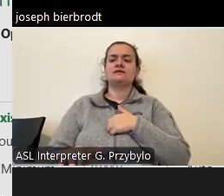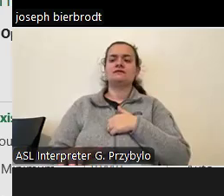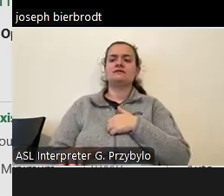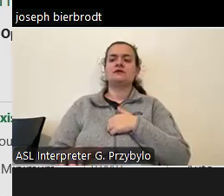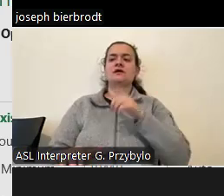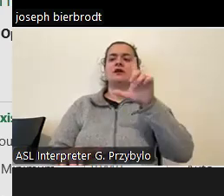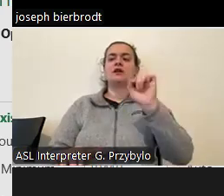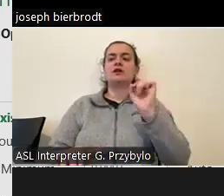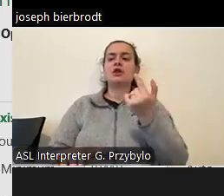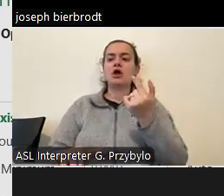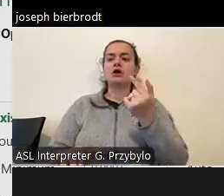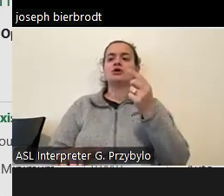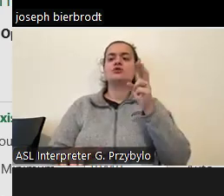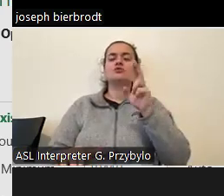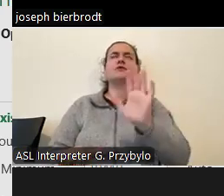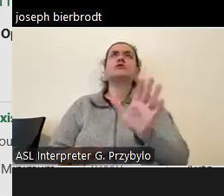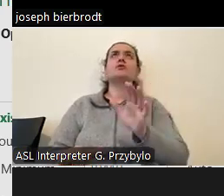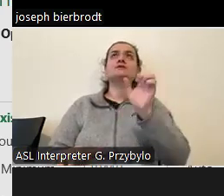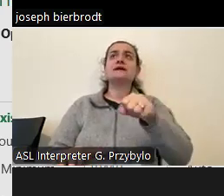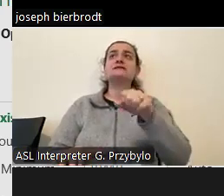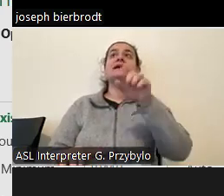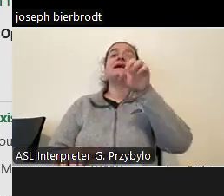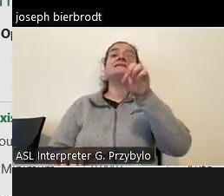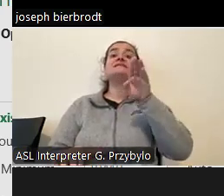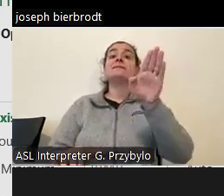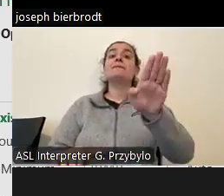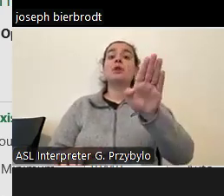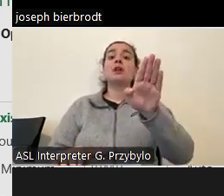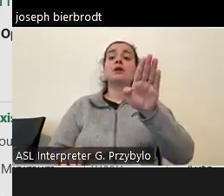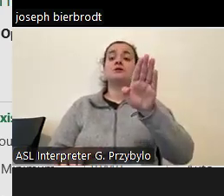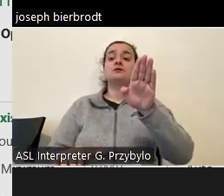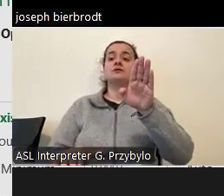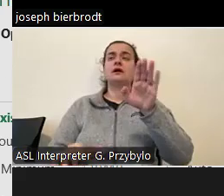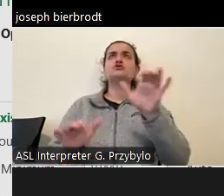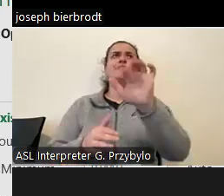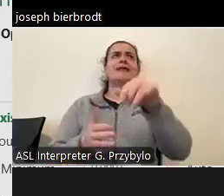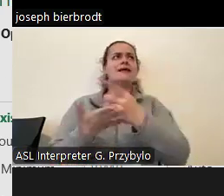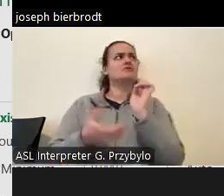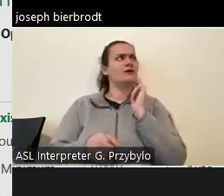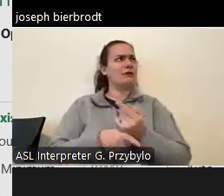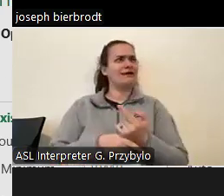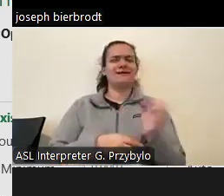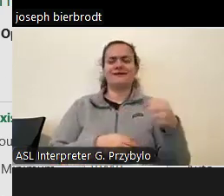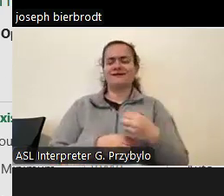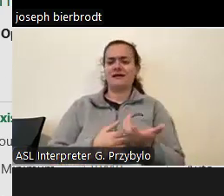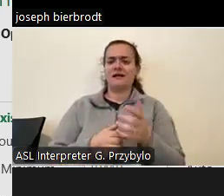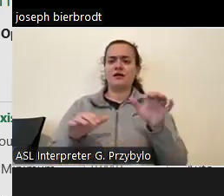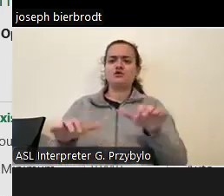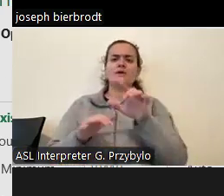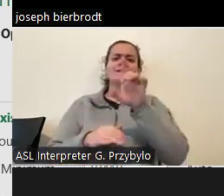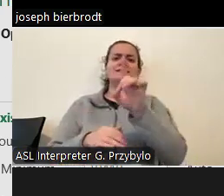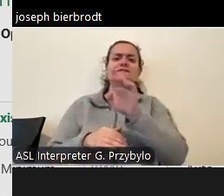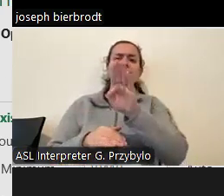log rhythmic, or no, yeah, decibel. Sorry, decimal decibel. I was doing that last week, wasn't I? By doing the decibel